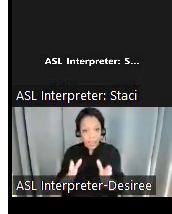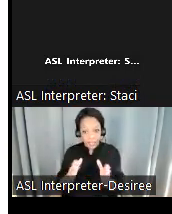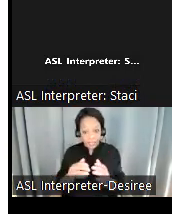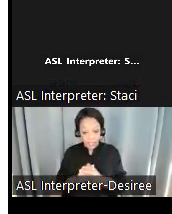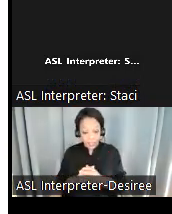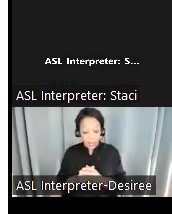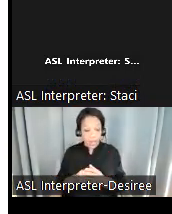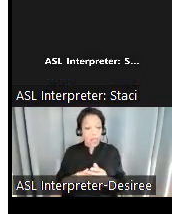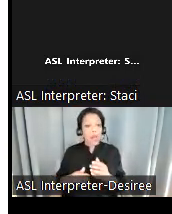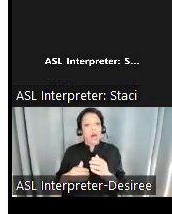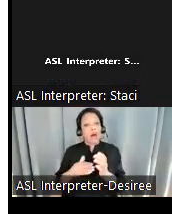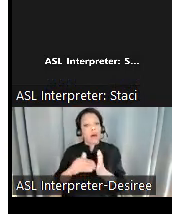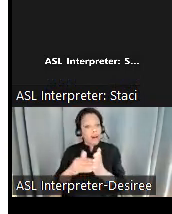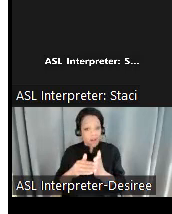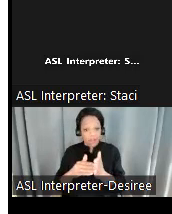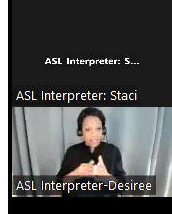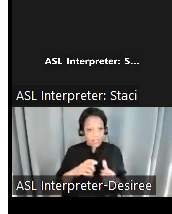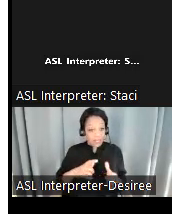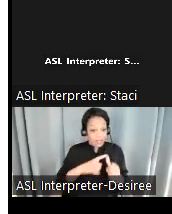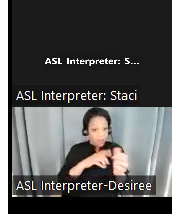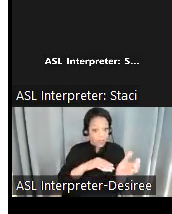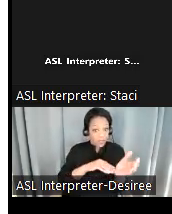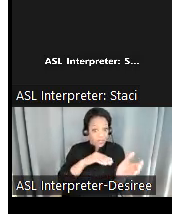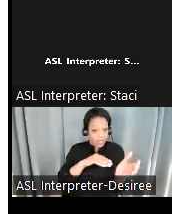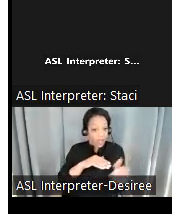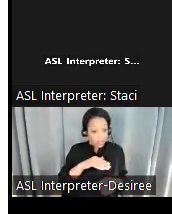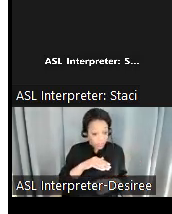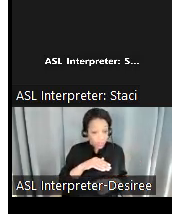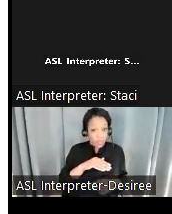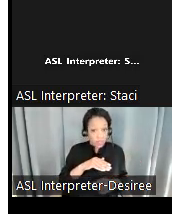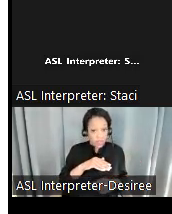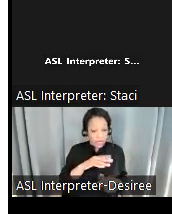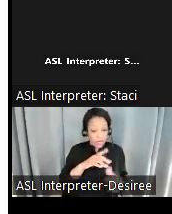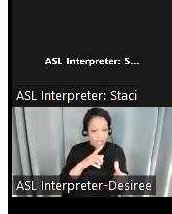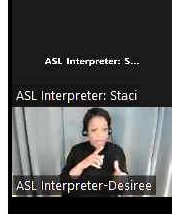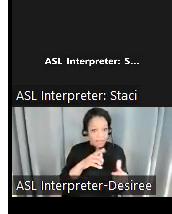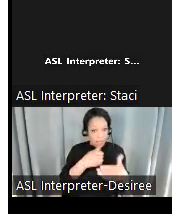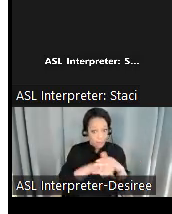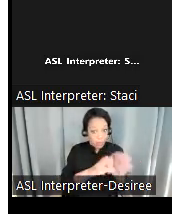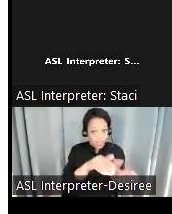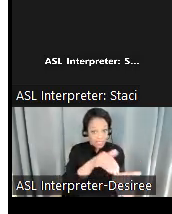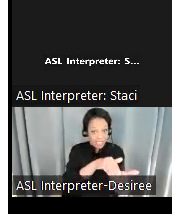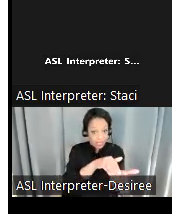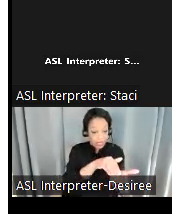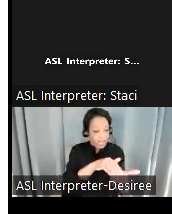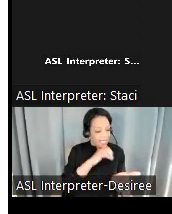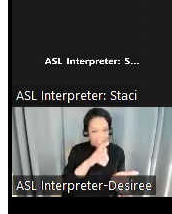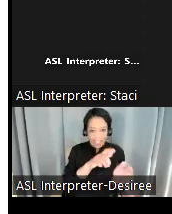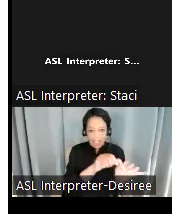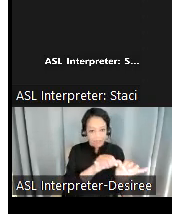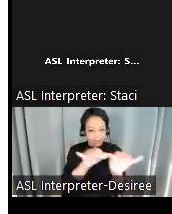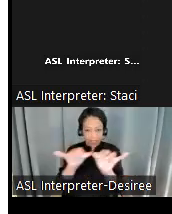birthing center is not actually somebody that serves that child, right? So that's a problem in terms of tracking.